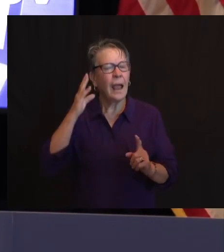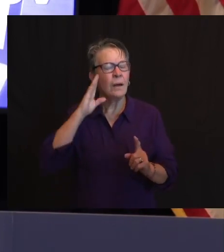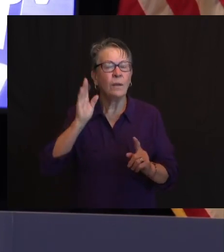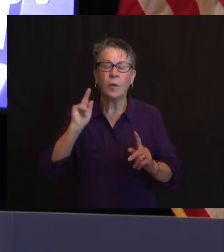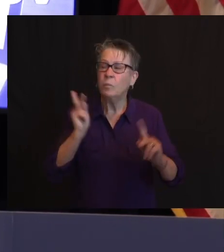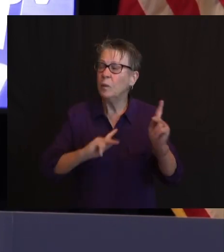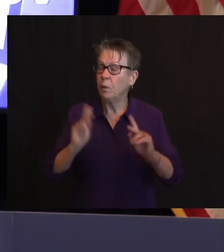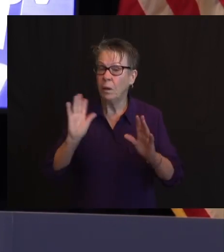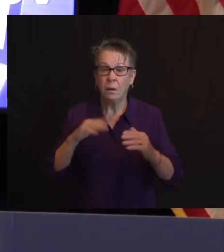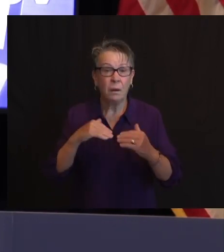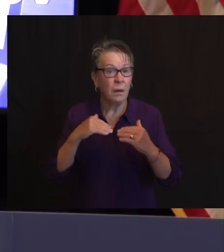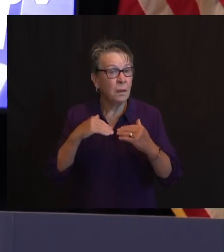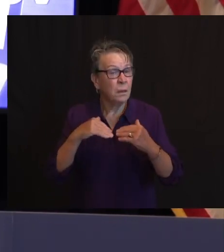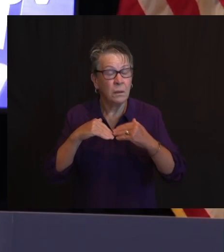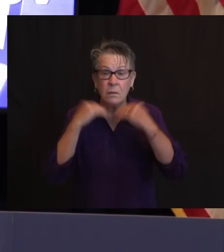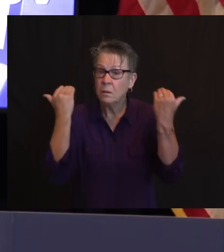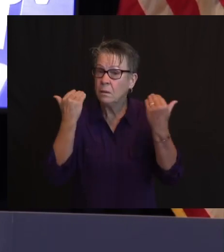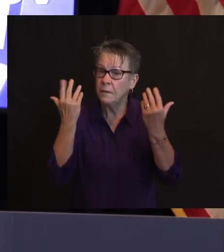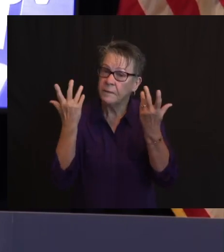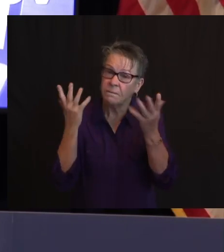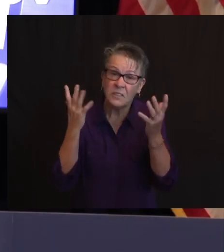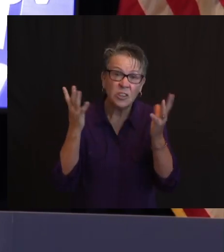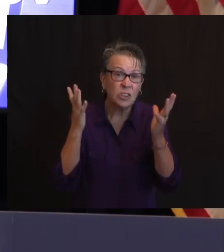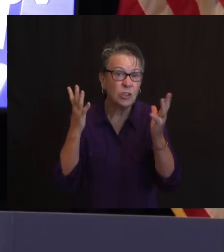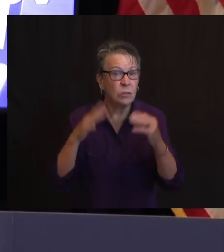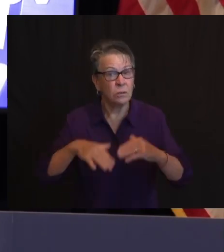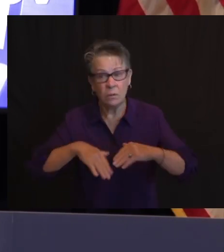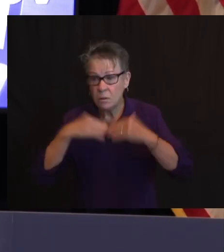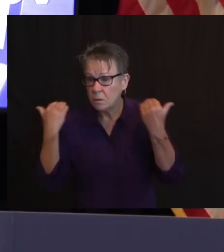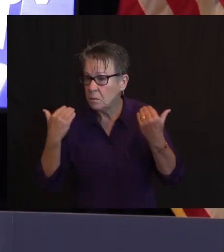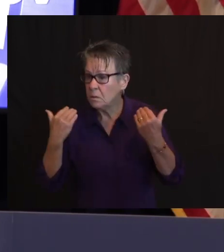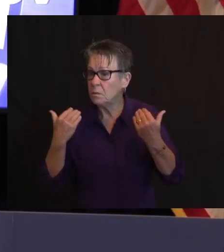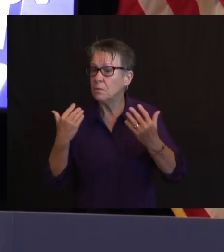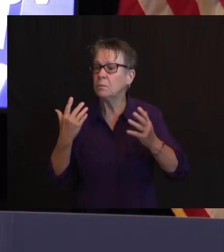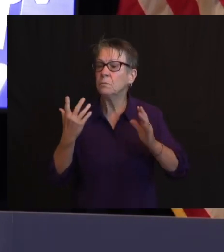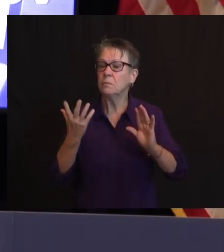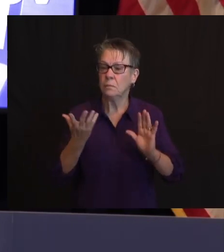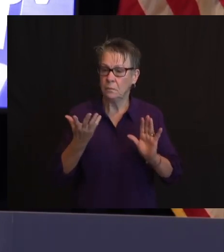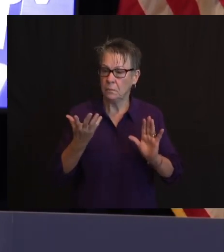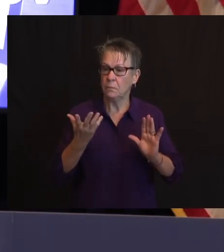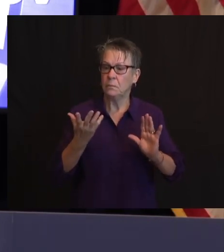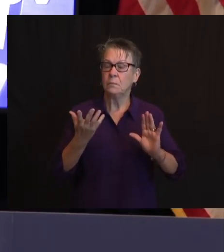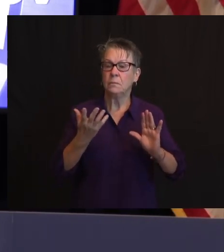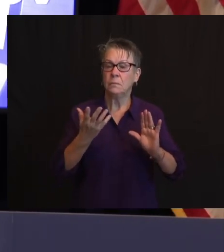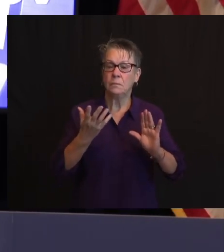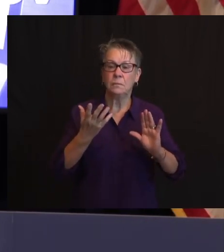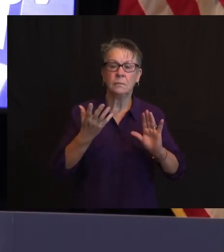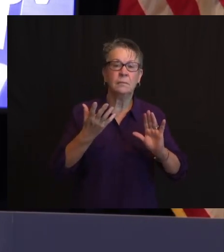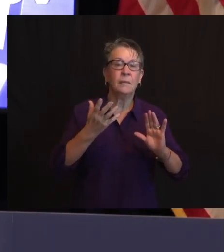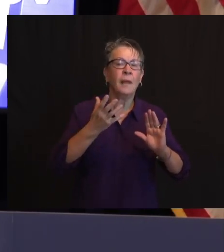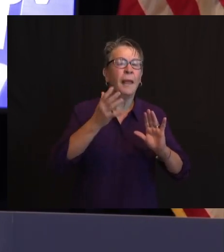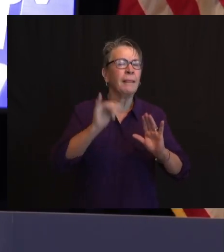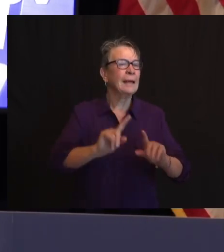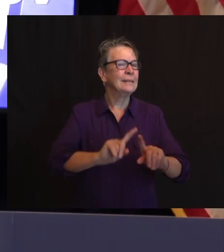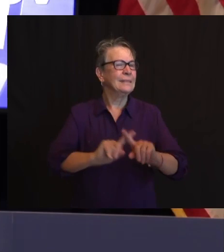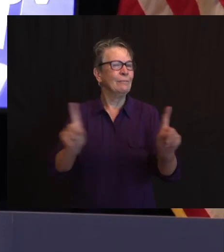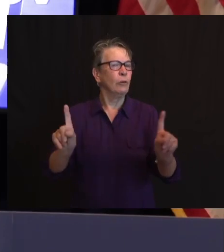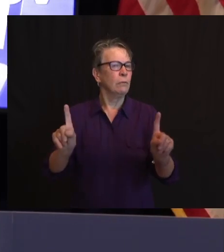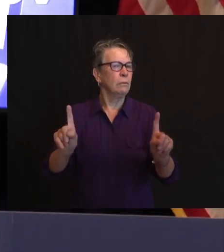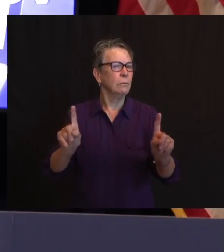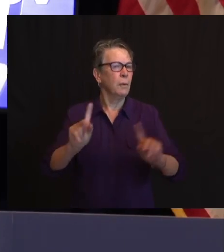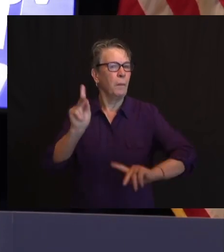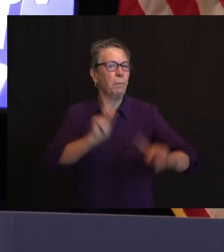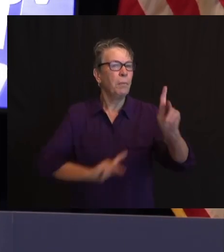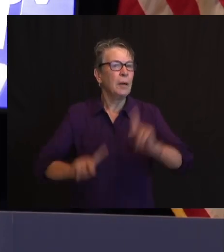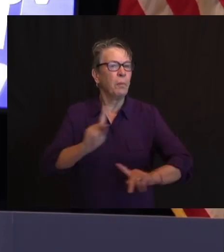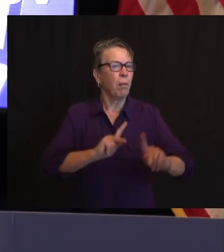ignorance of wearing a mask when you think you're invincible. If you're young and you say,